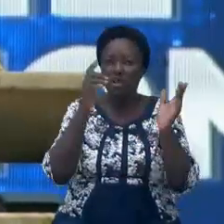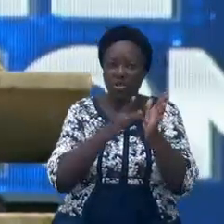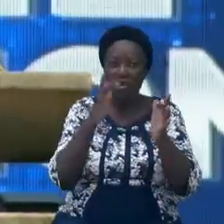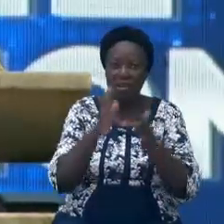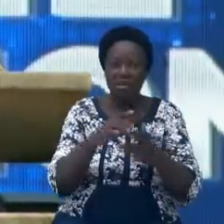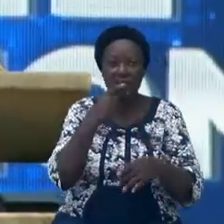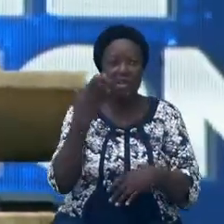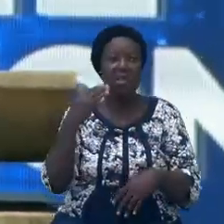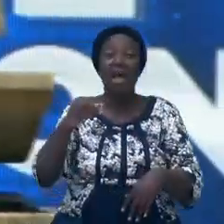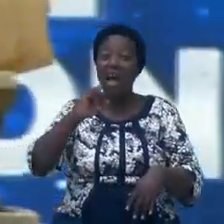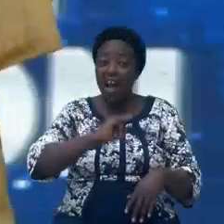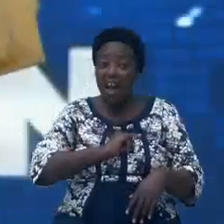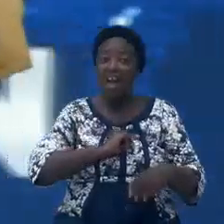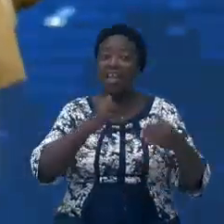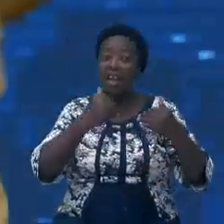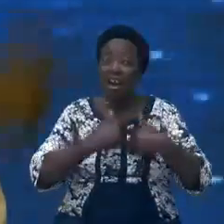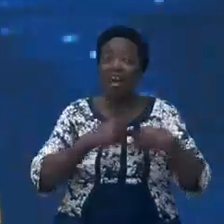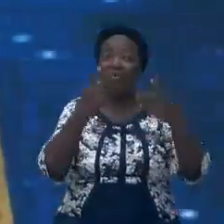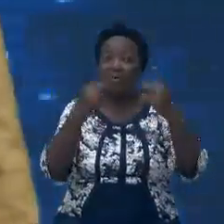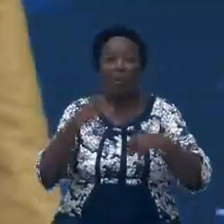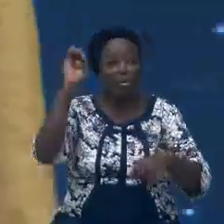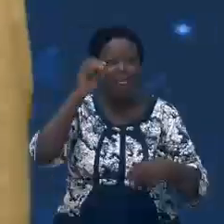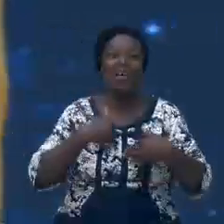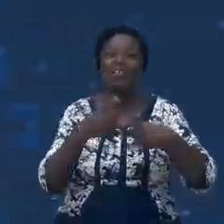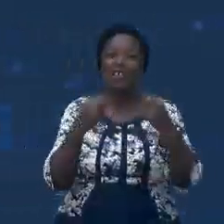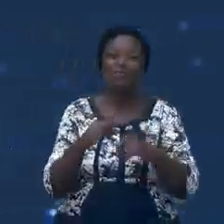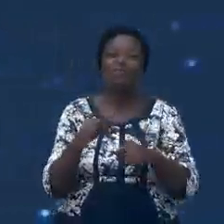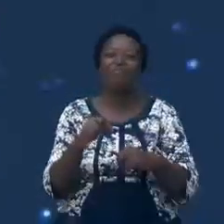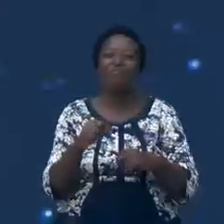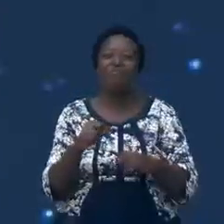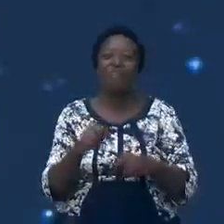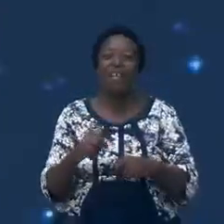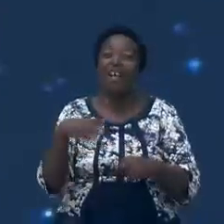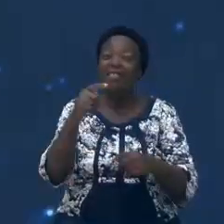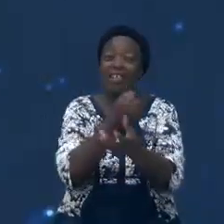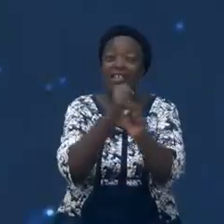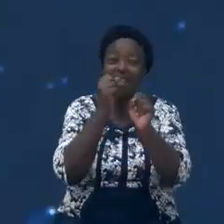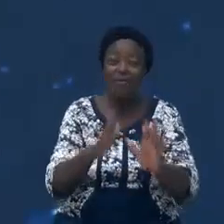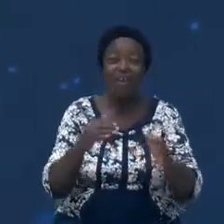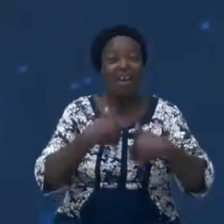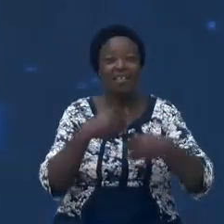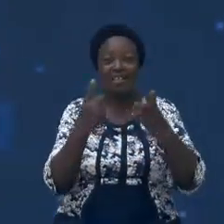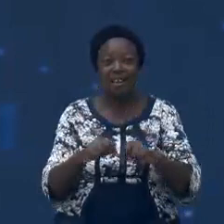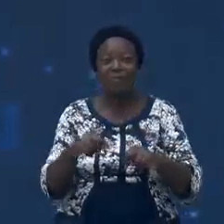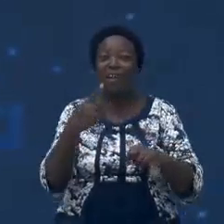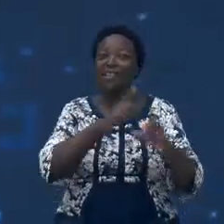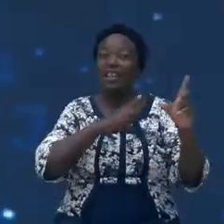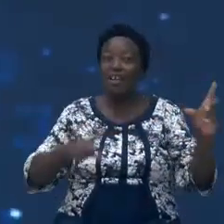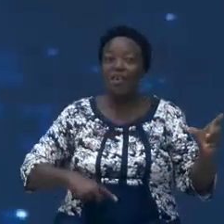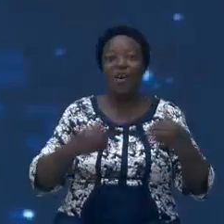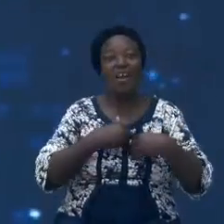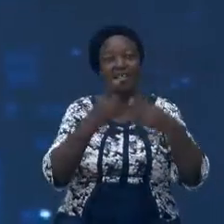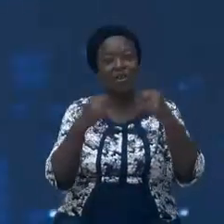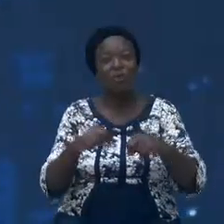the devil. But then Jesus said, I am come. He has come. I said, he has come.